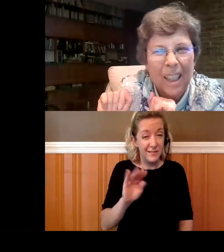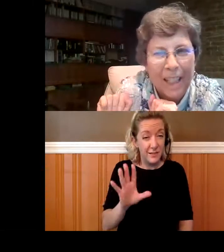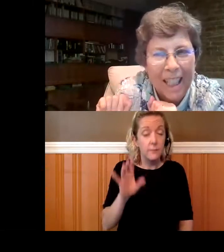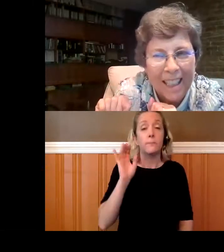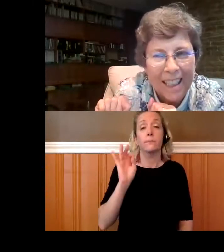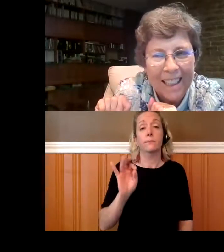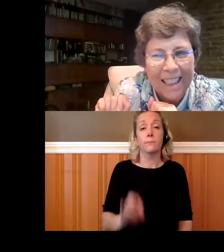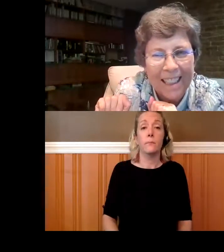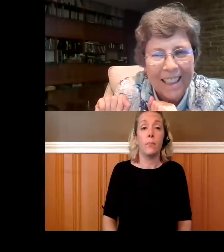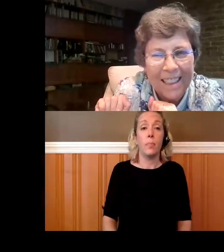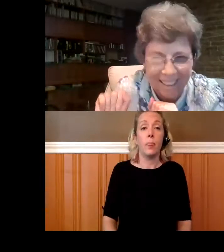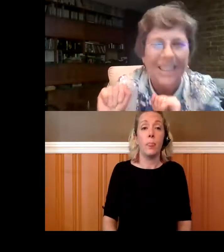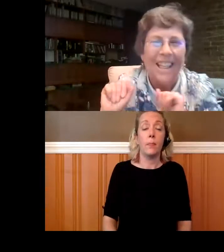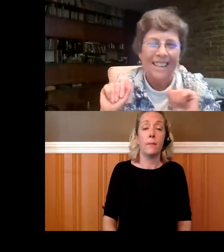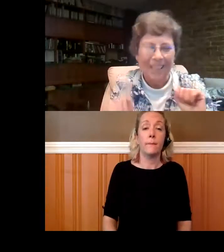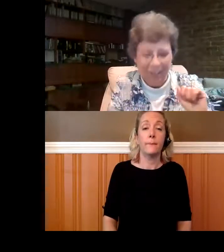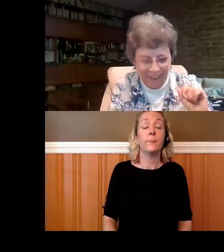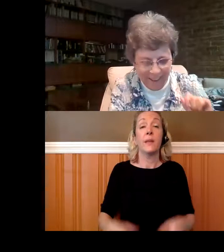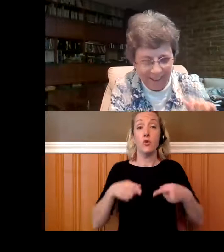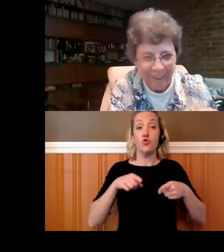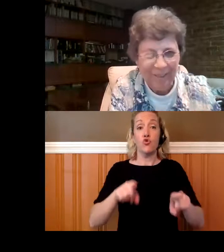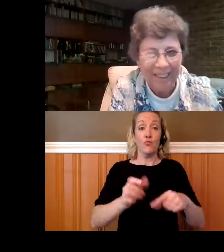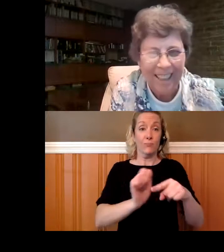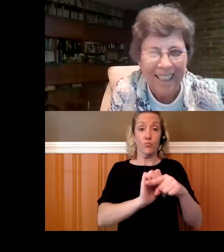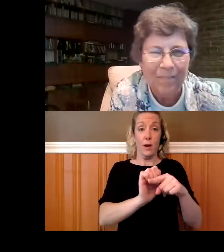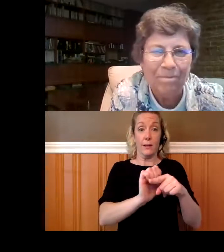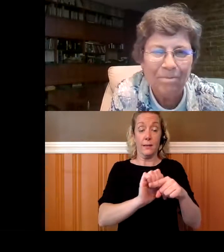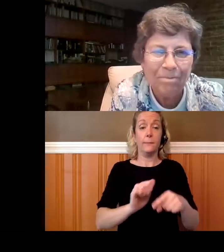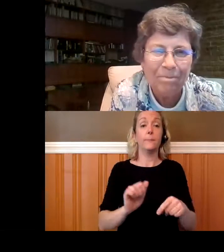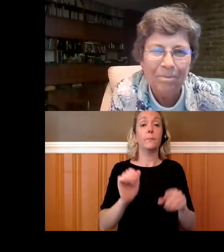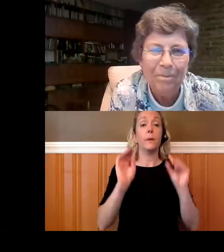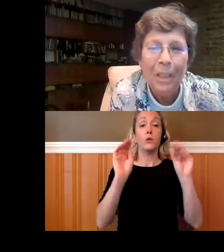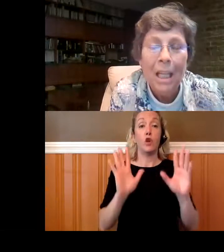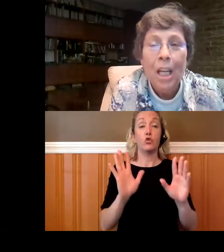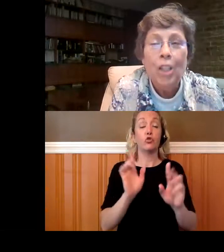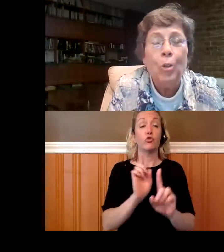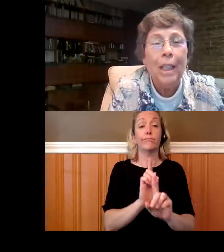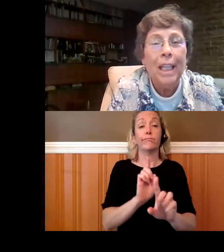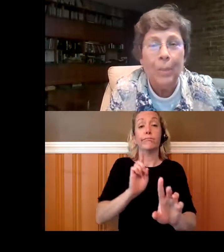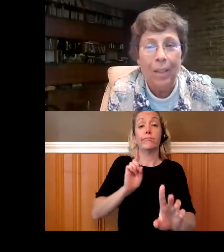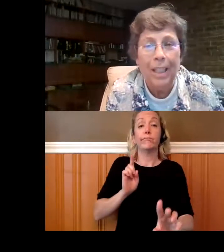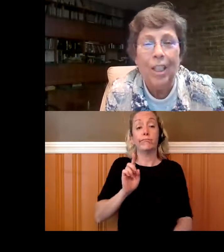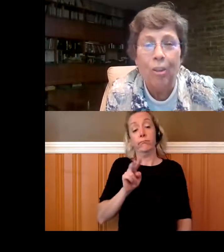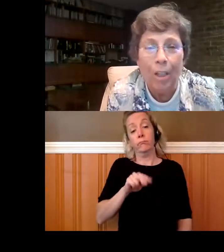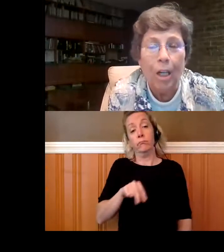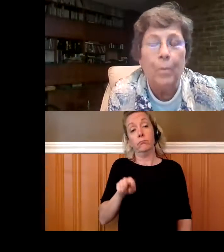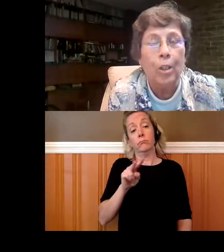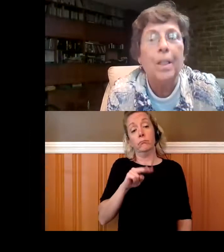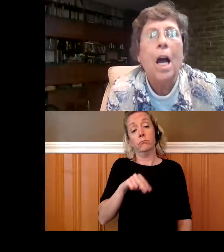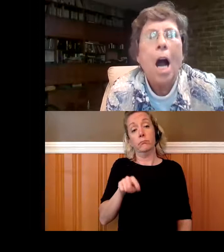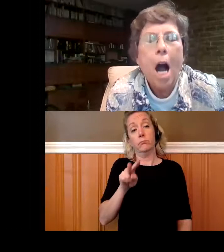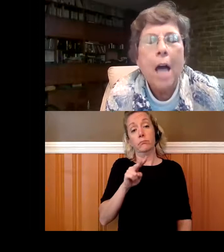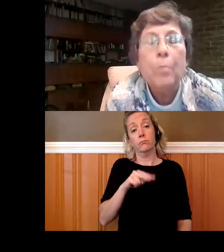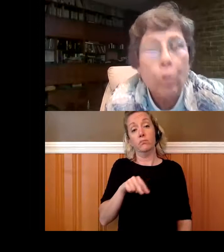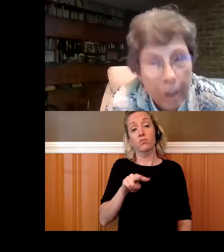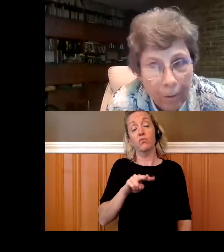right. So during the experience, the instructor observes unobtrusively. I've done a lot of window